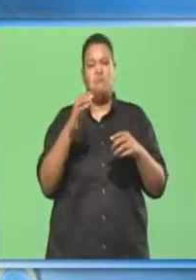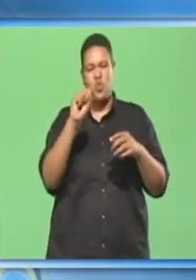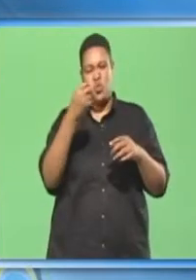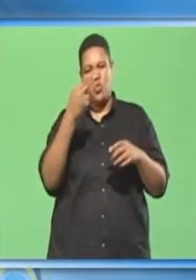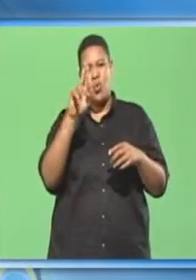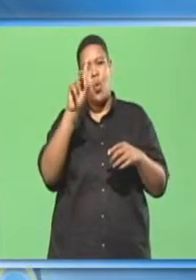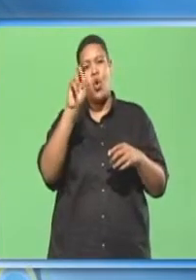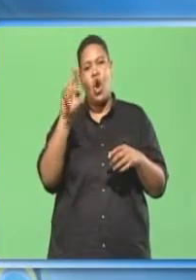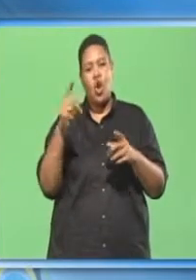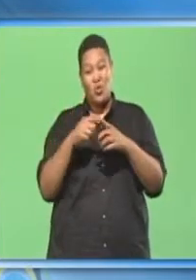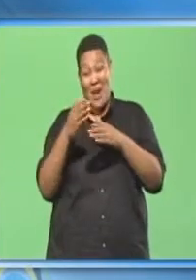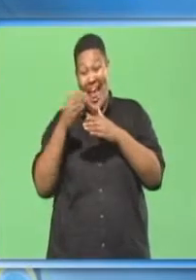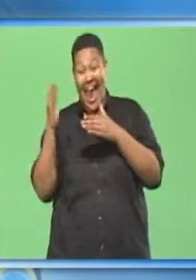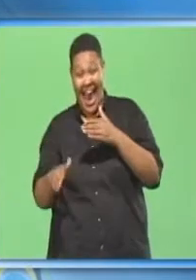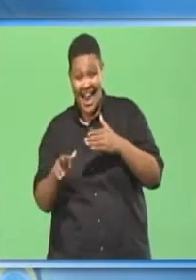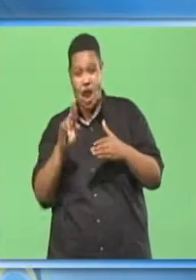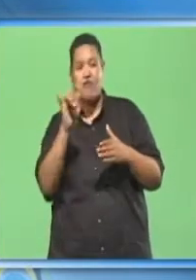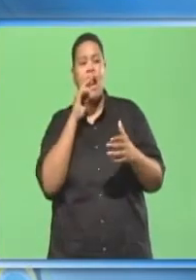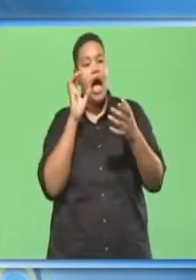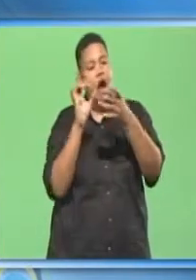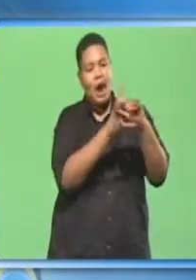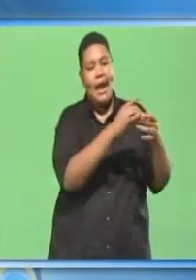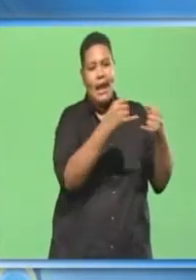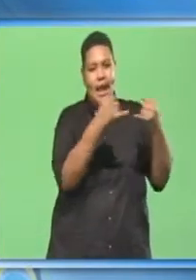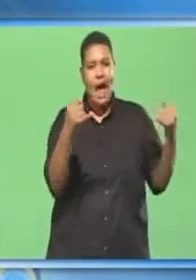rail and connect these lines.